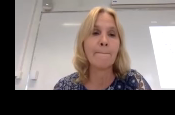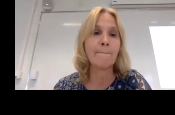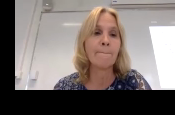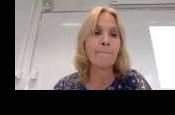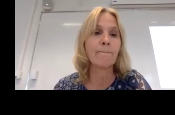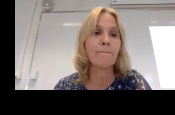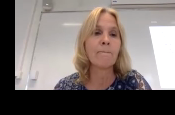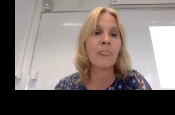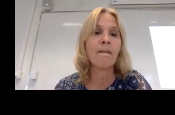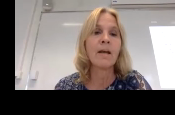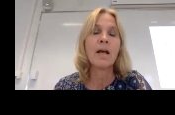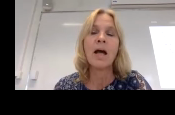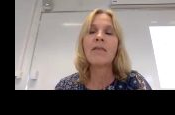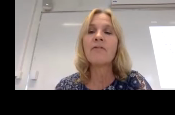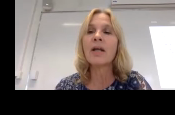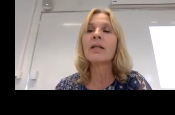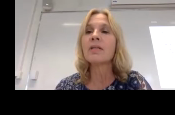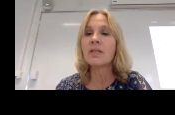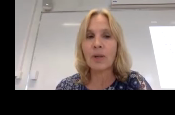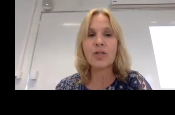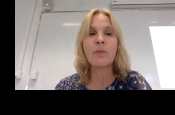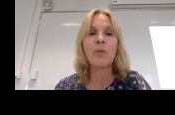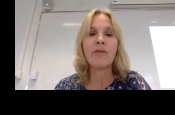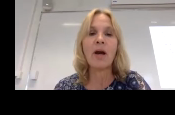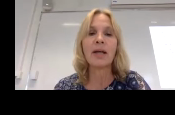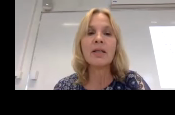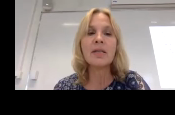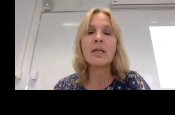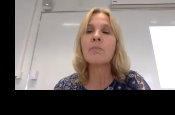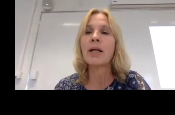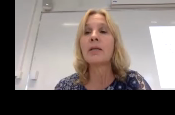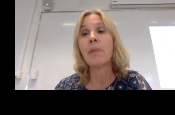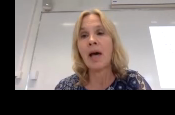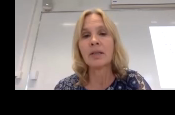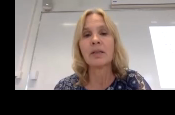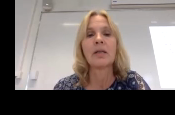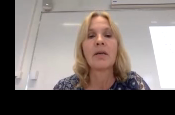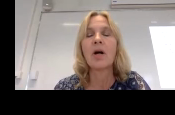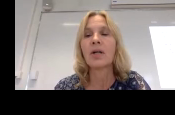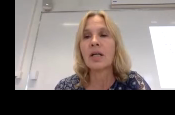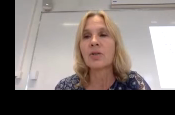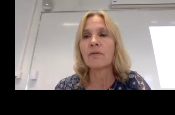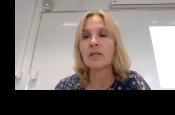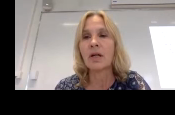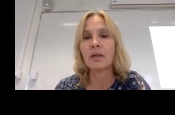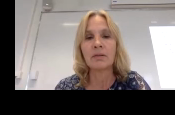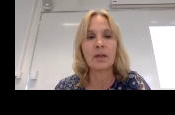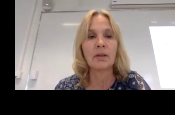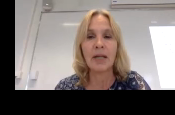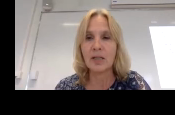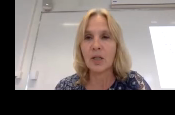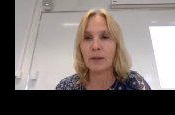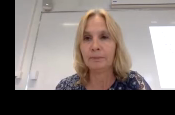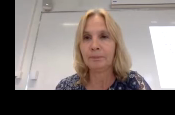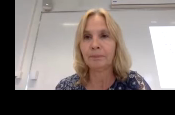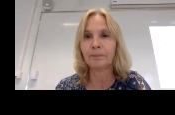example. And then finally, this question about whether iconicity might impact the architecture of the sign